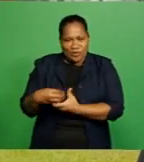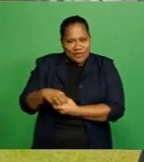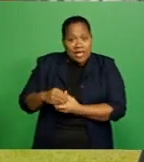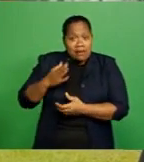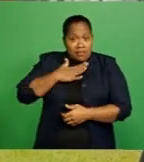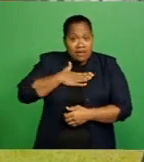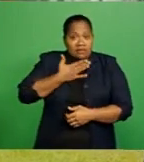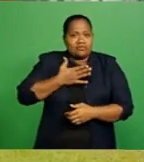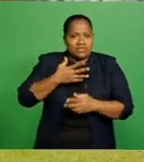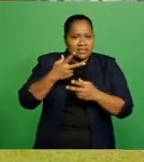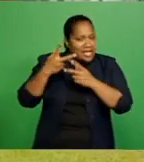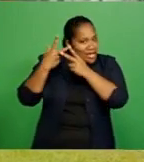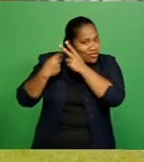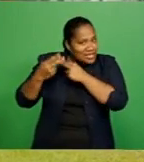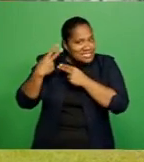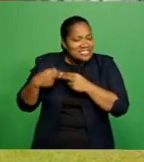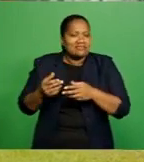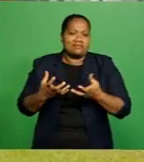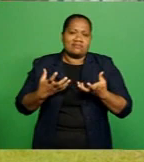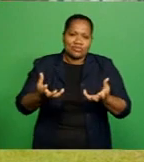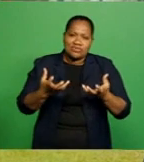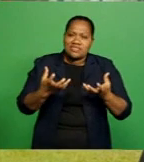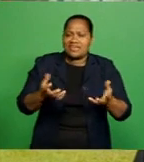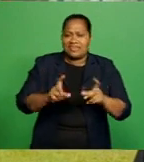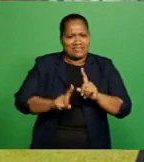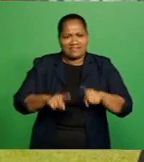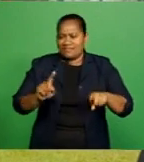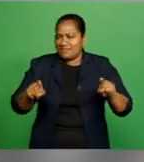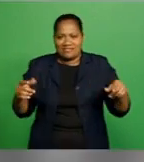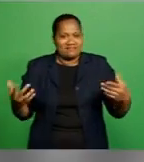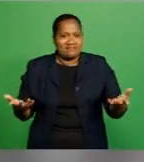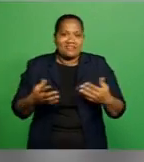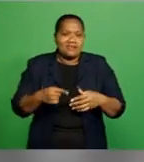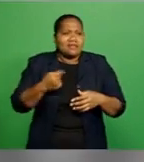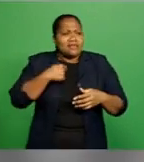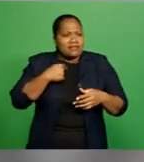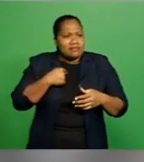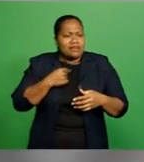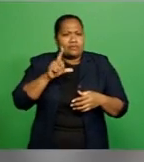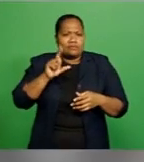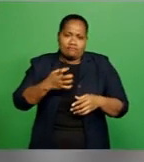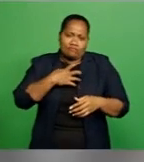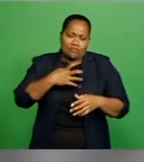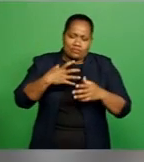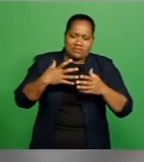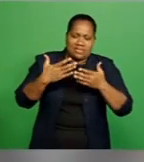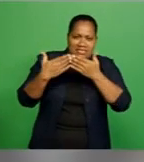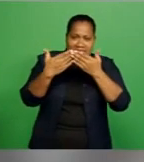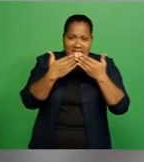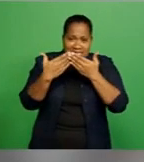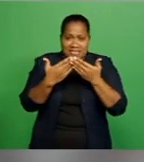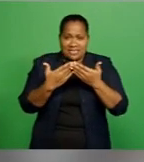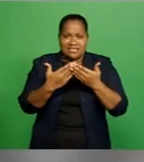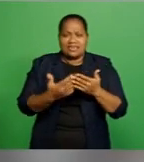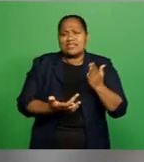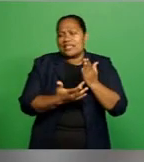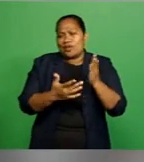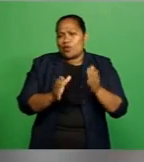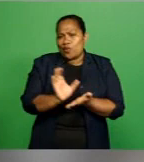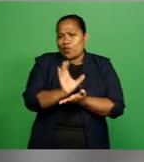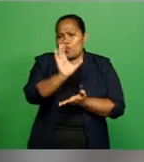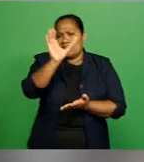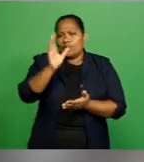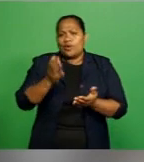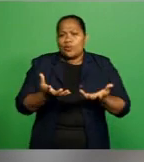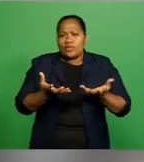as well, baking. I had quite the variety. So then I went and did further studies at the technical college with baking, cookery, and I